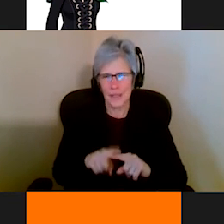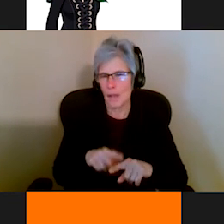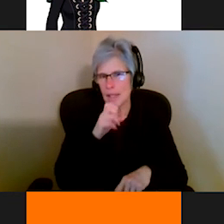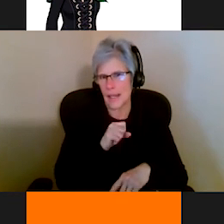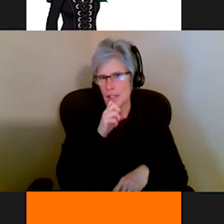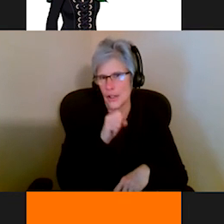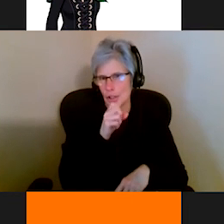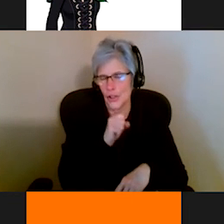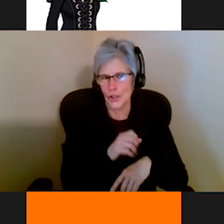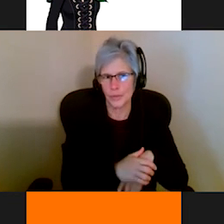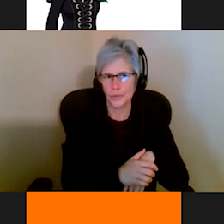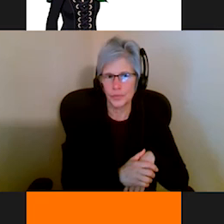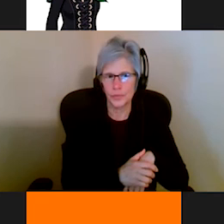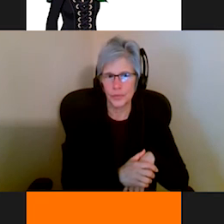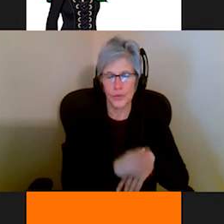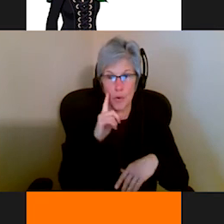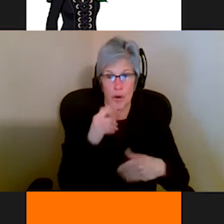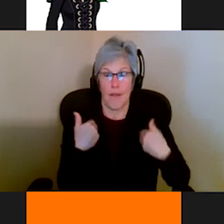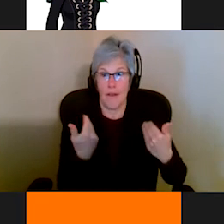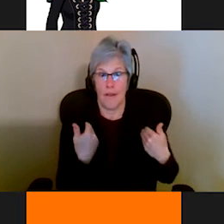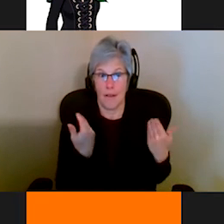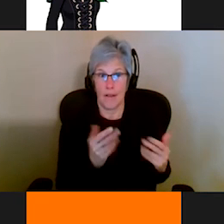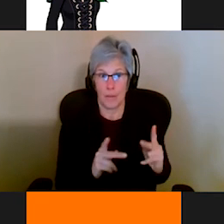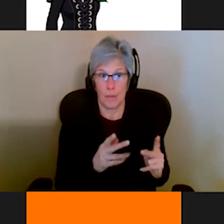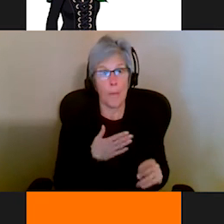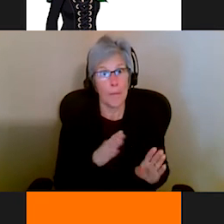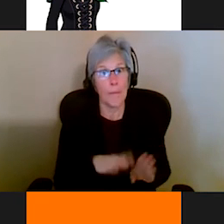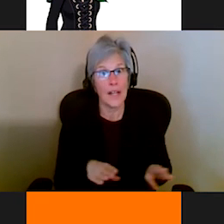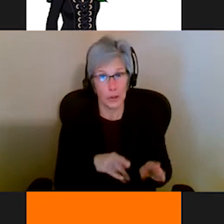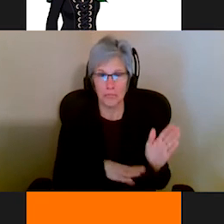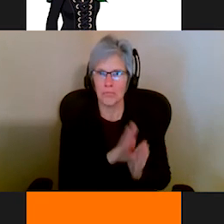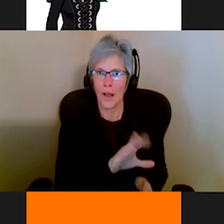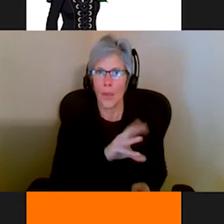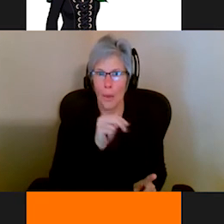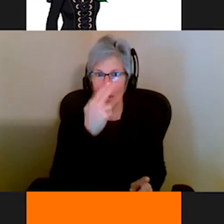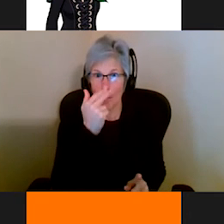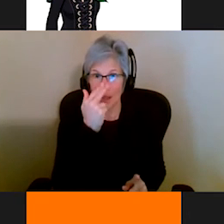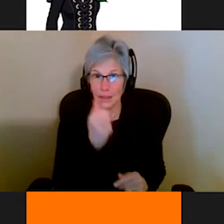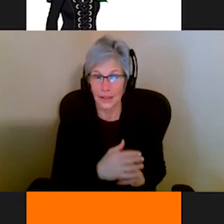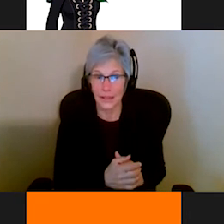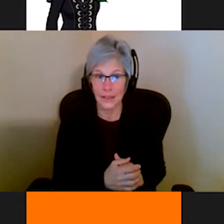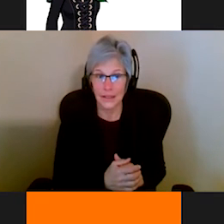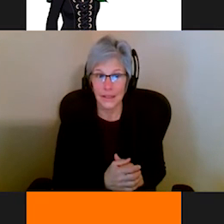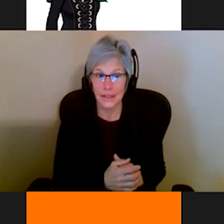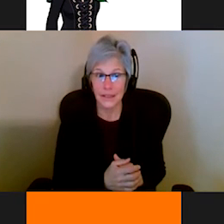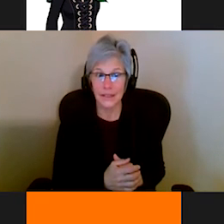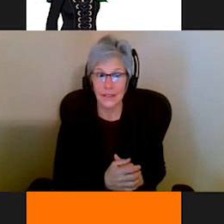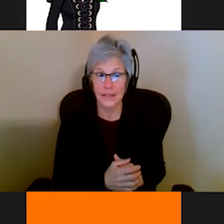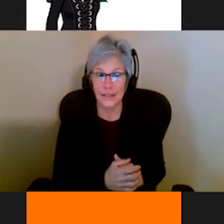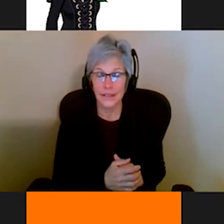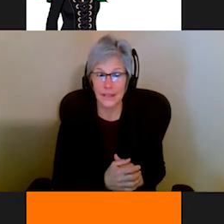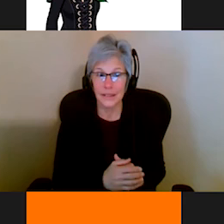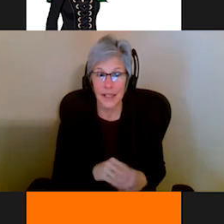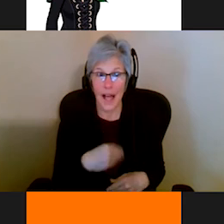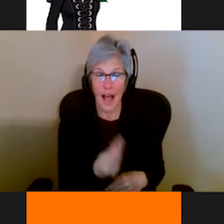guess if I'm talking to young people, my children create their own comics. I give them 8.5 by